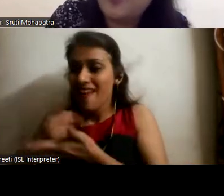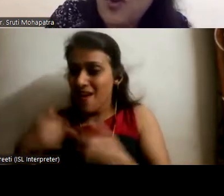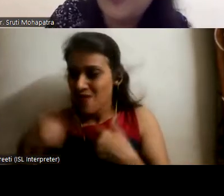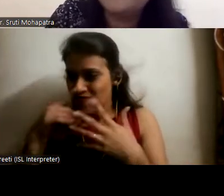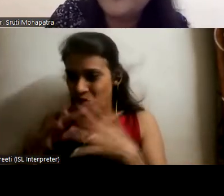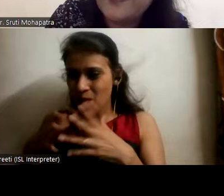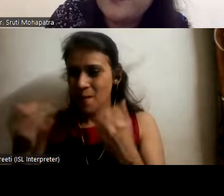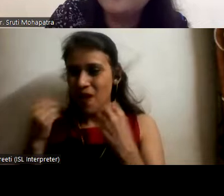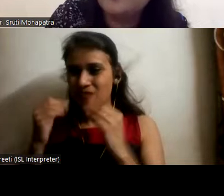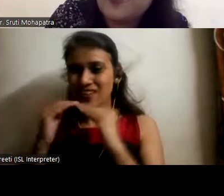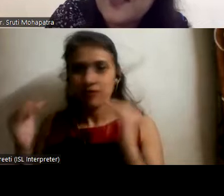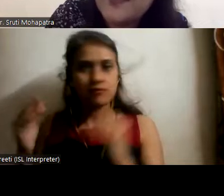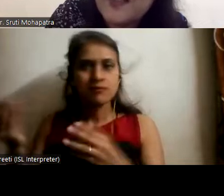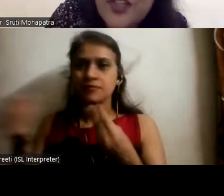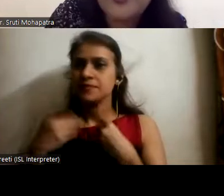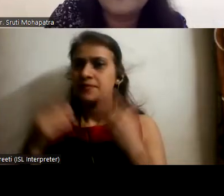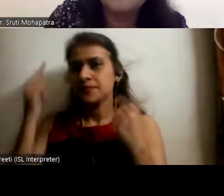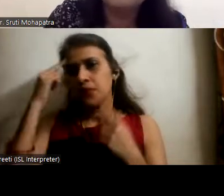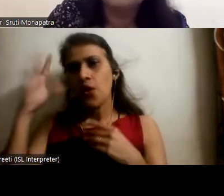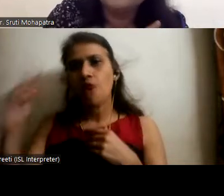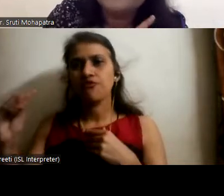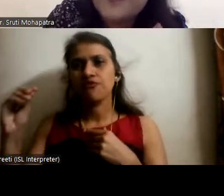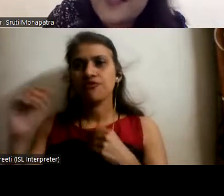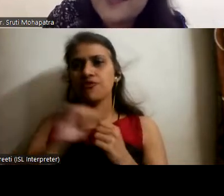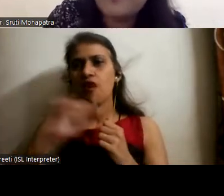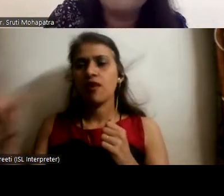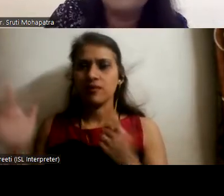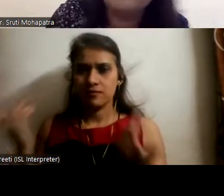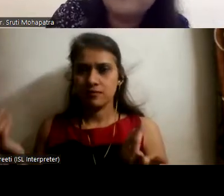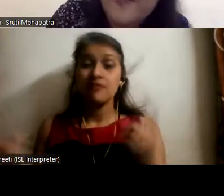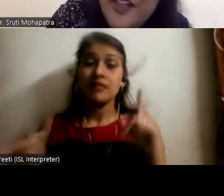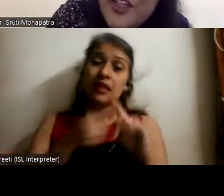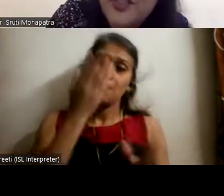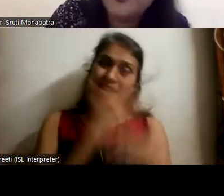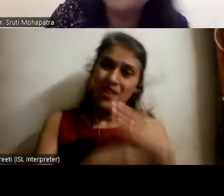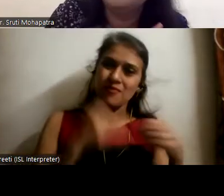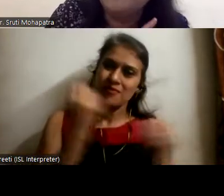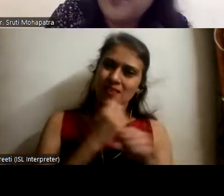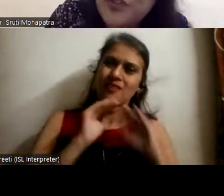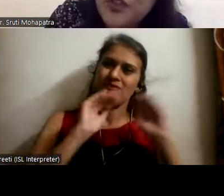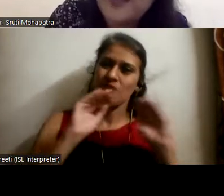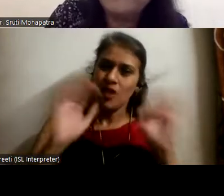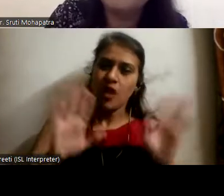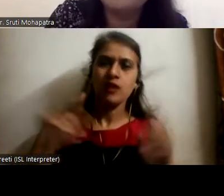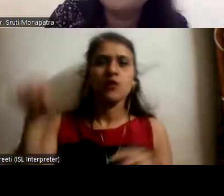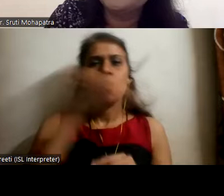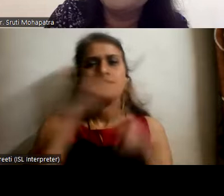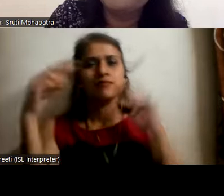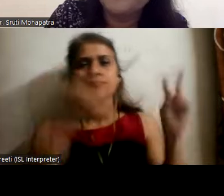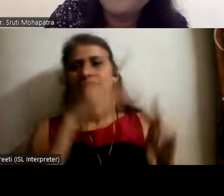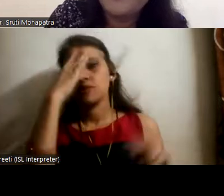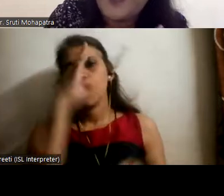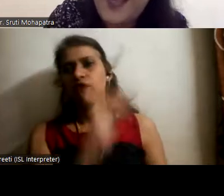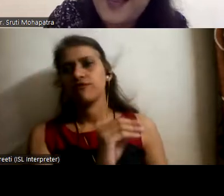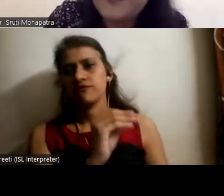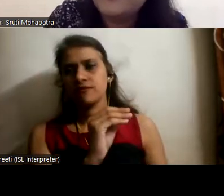were not taken into consideration. This found reflection in both the feminism